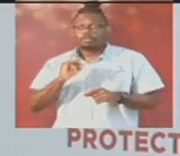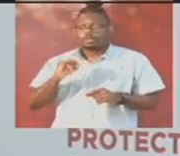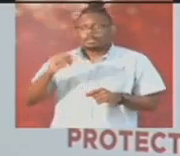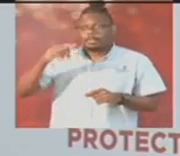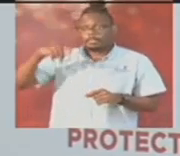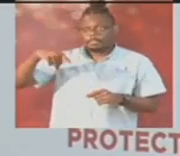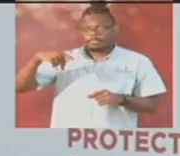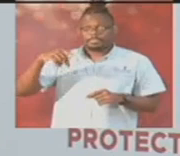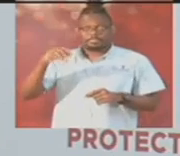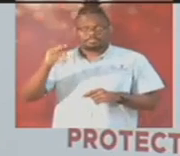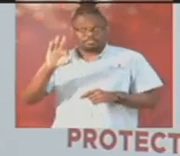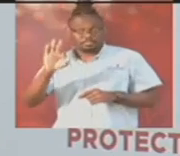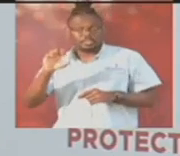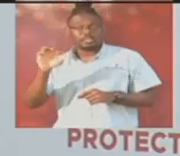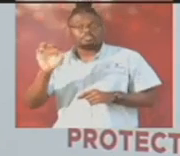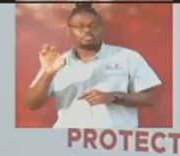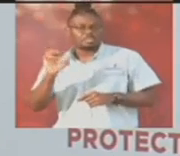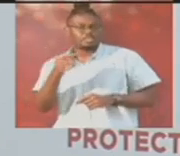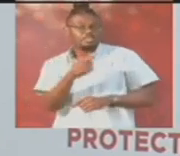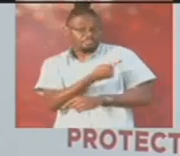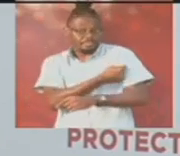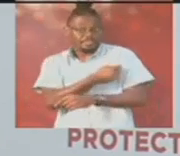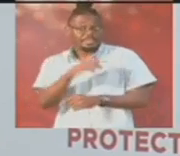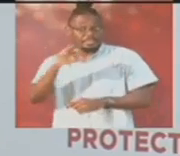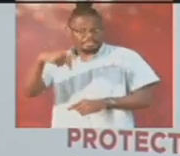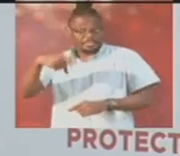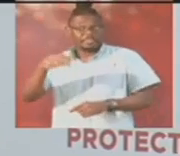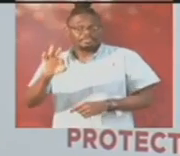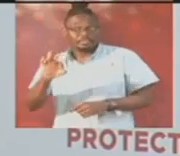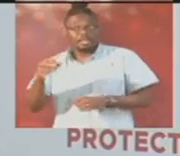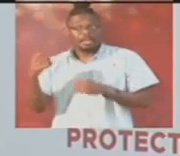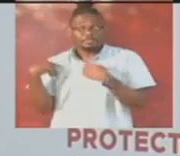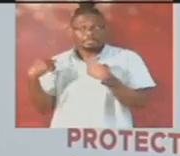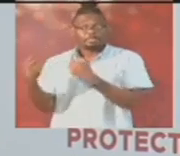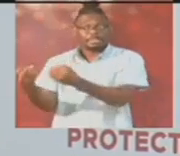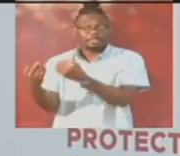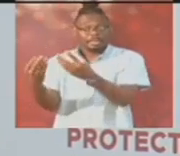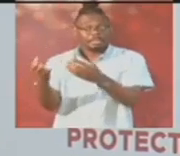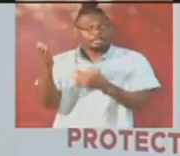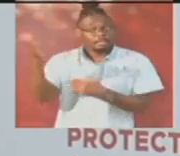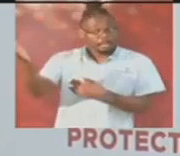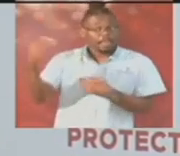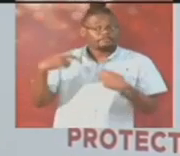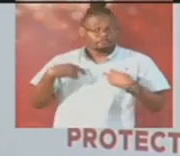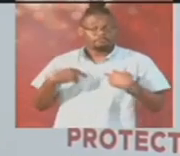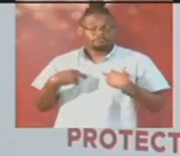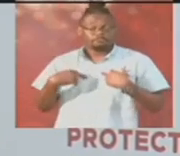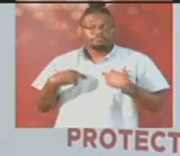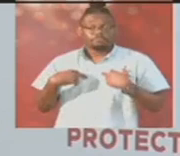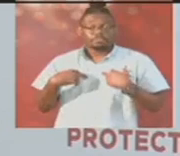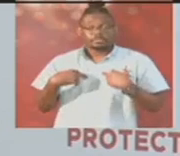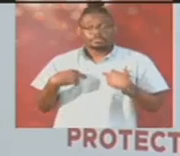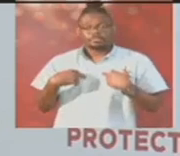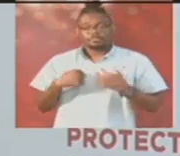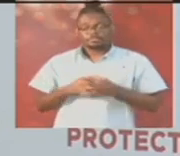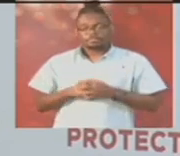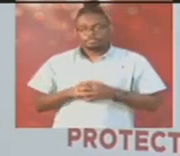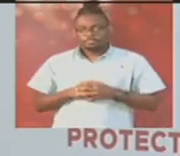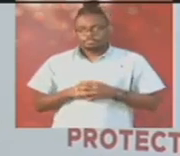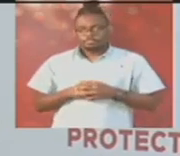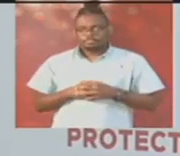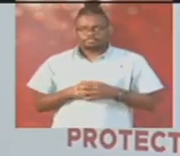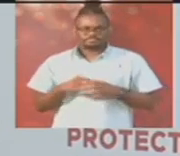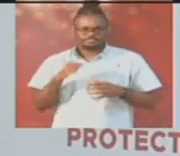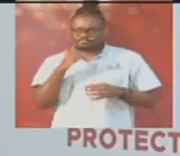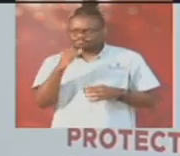public domain. And they had a very large supply of that vaccine that was available to them. And of course, the uptake was good in the population. I don't think